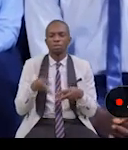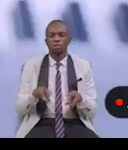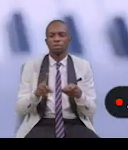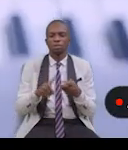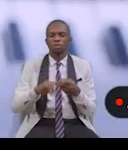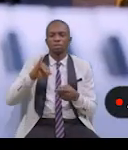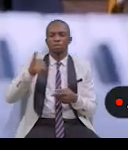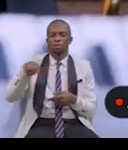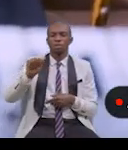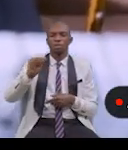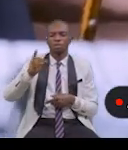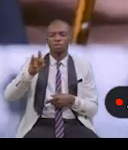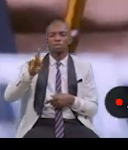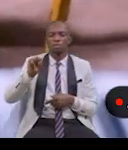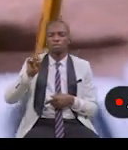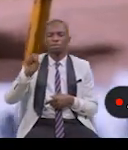Jairus'